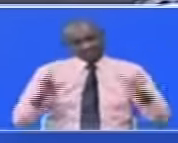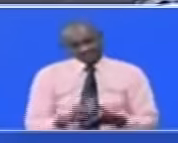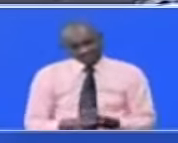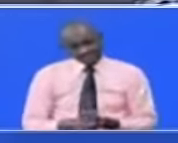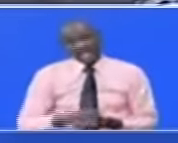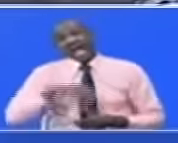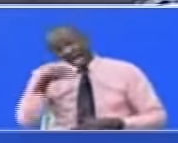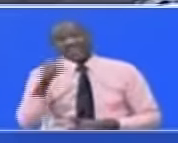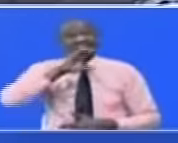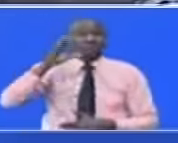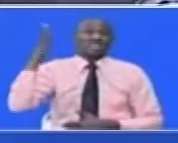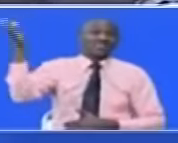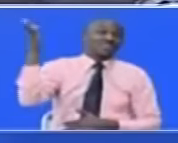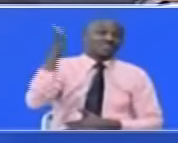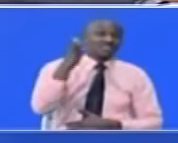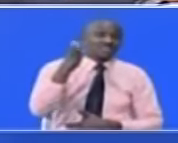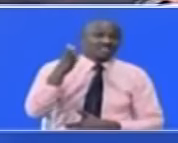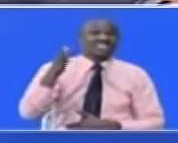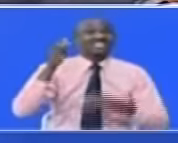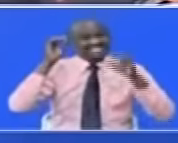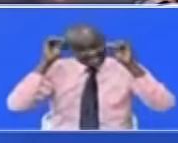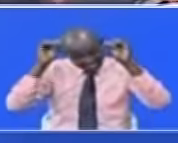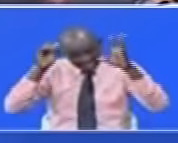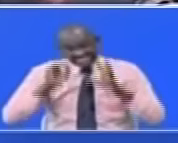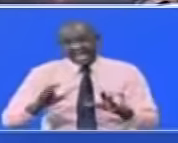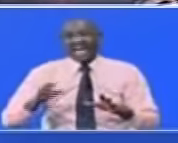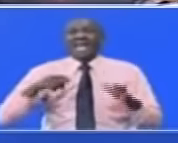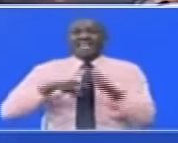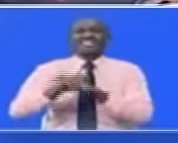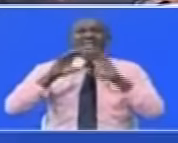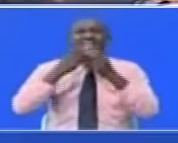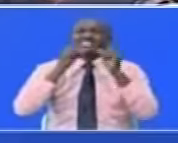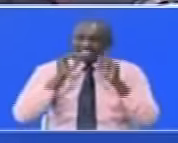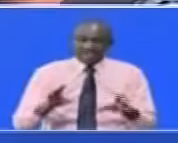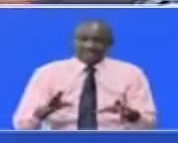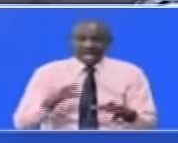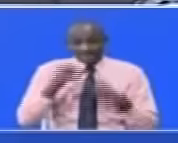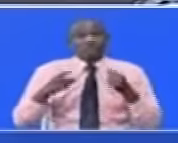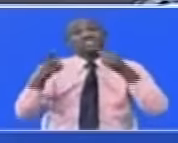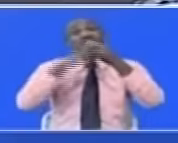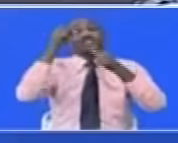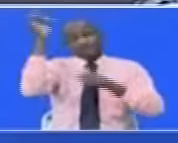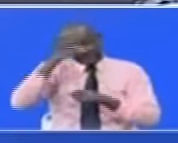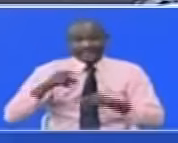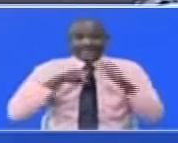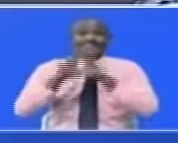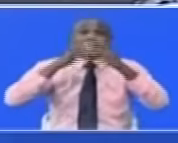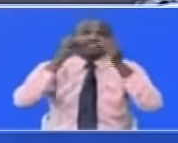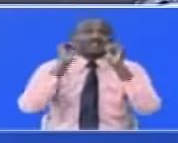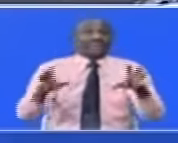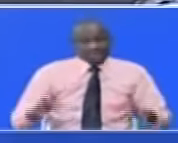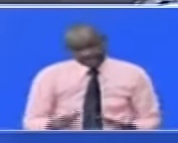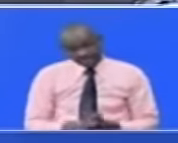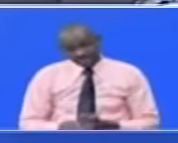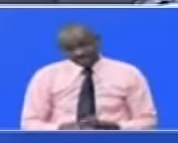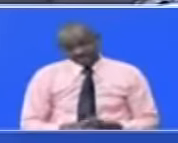In some counties, teacher absenteeism is close to about 70% in some counties.